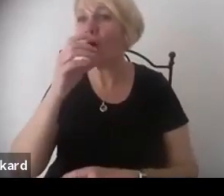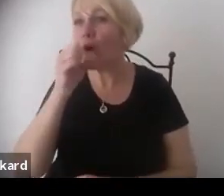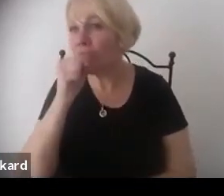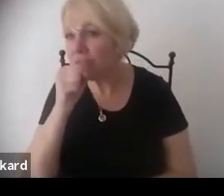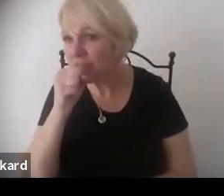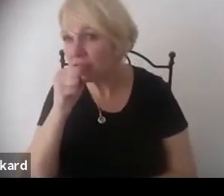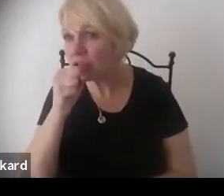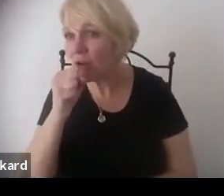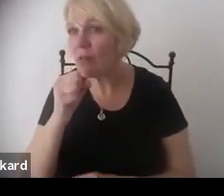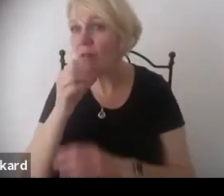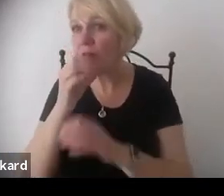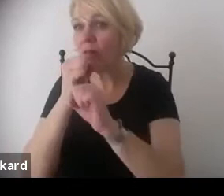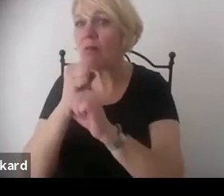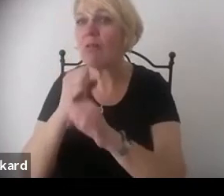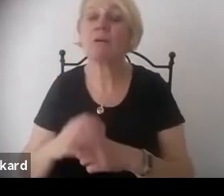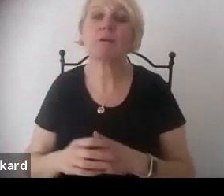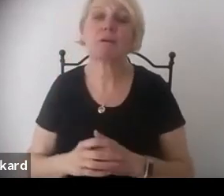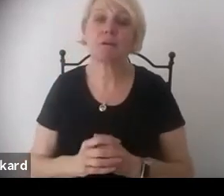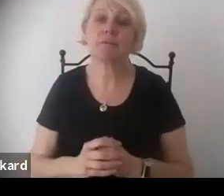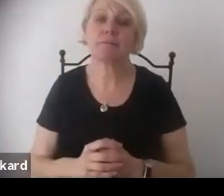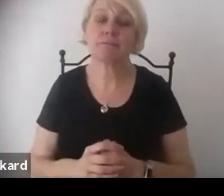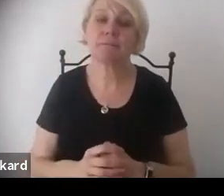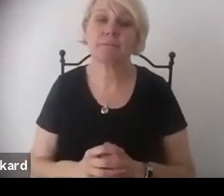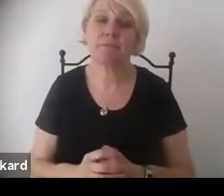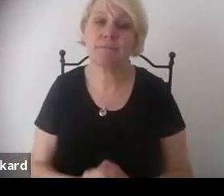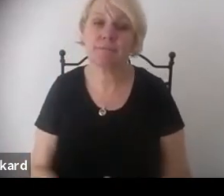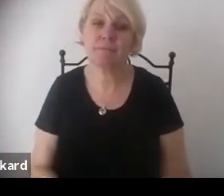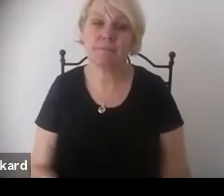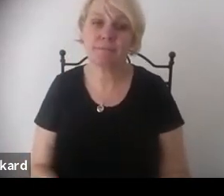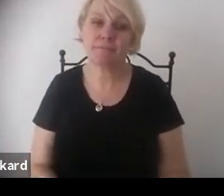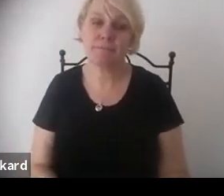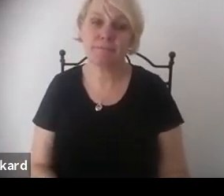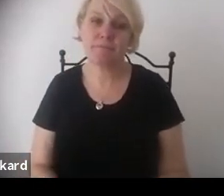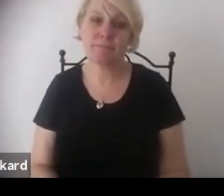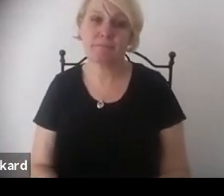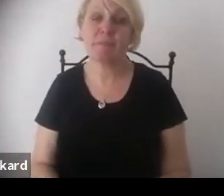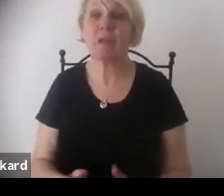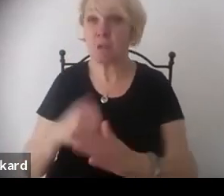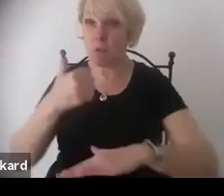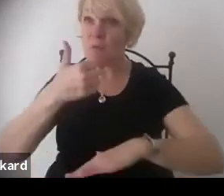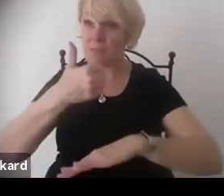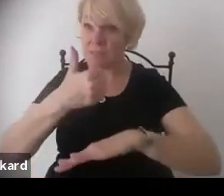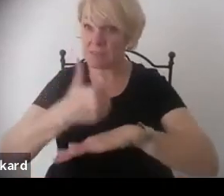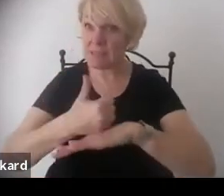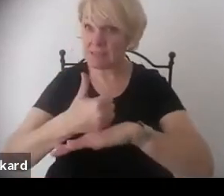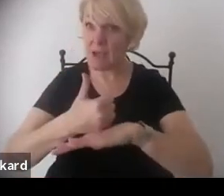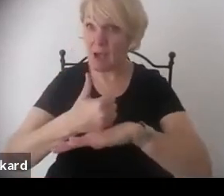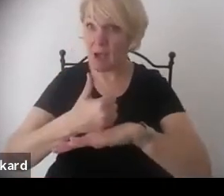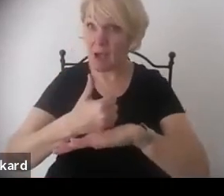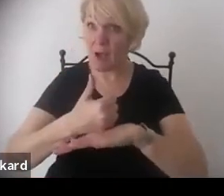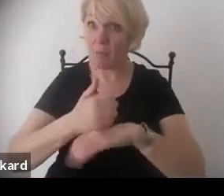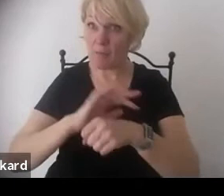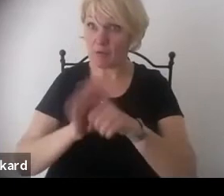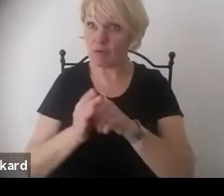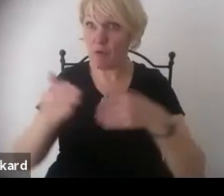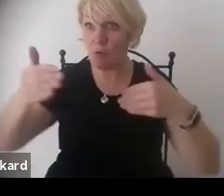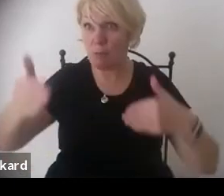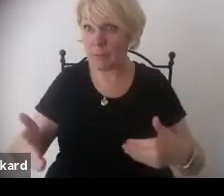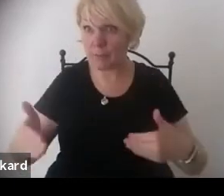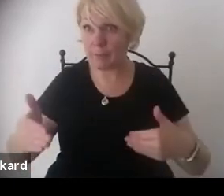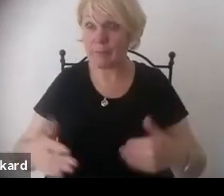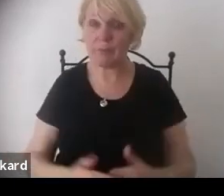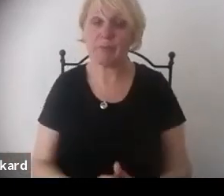it. So we set that up during the height of the pandemic, but actually for many